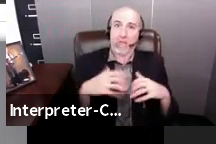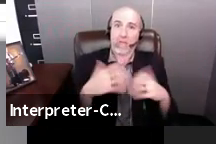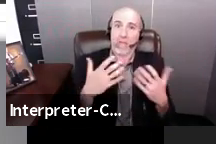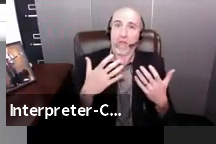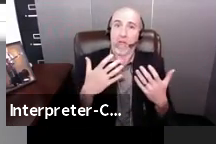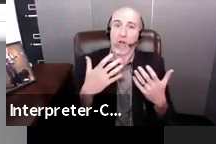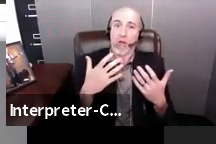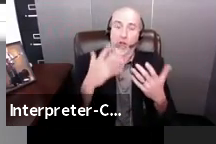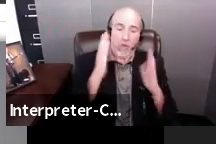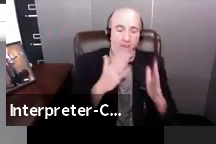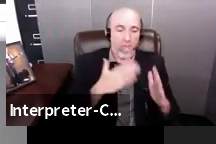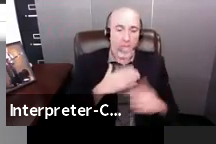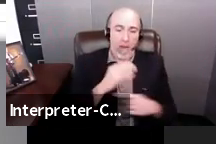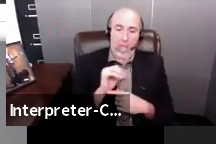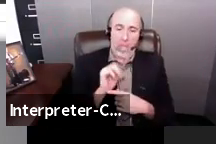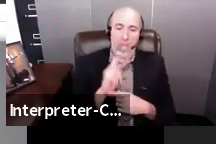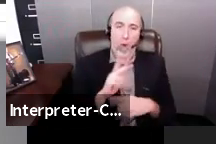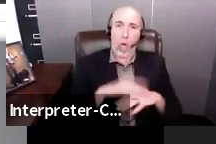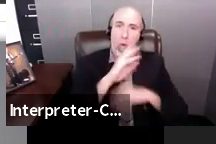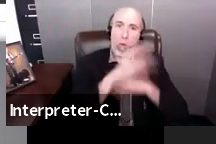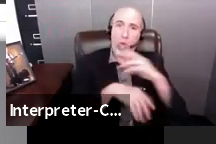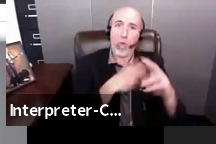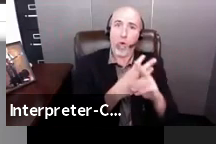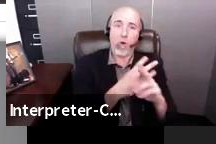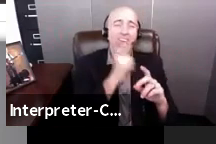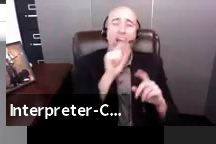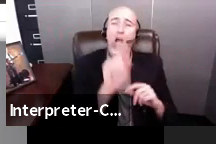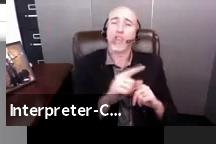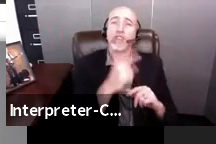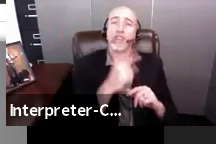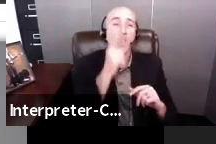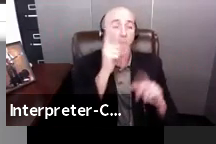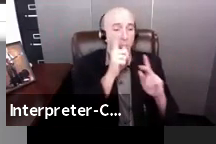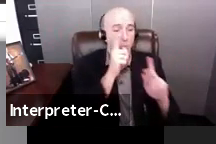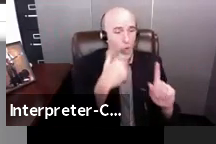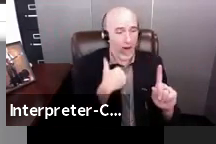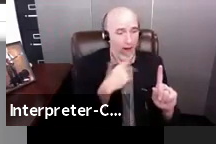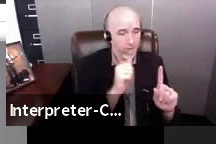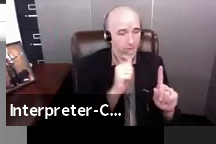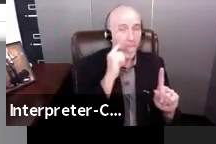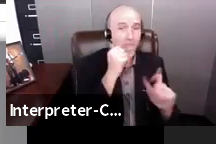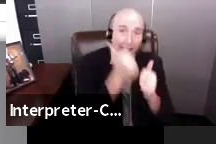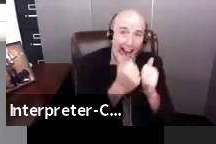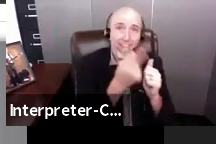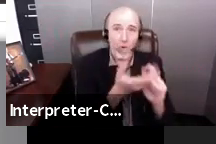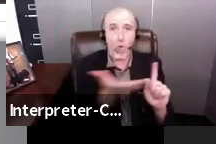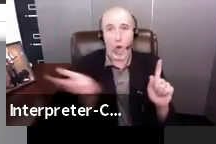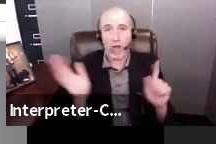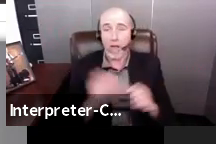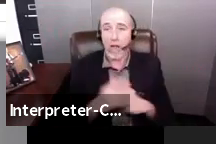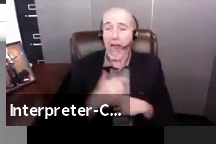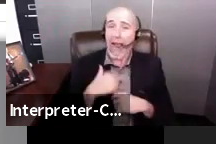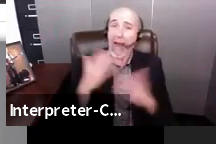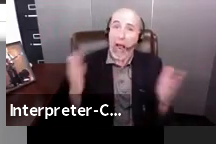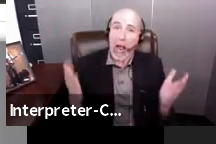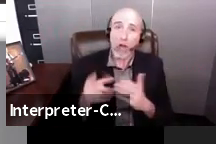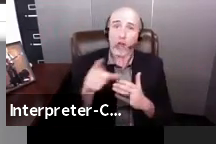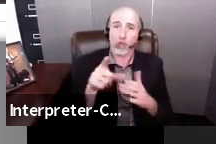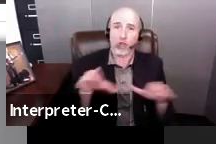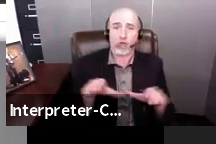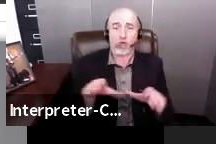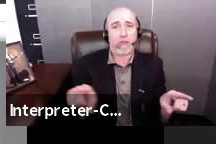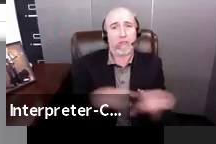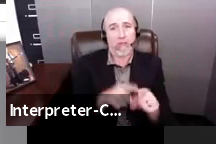my mark on the world, not just for those with disabilities, but for everyone. And I encourage you to do the same